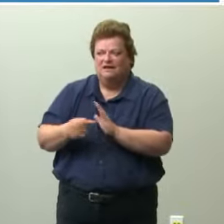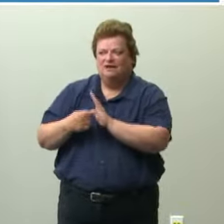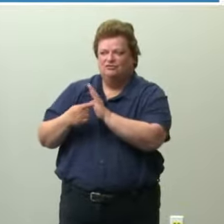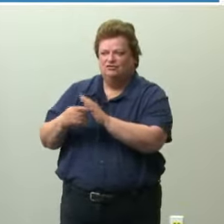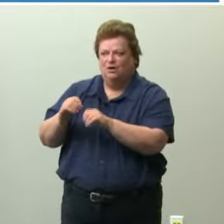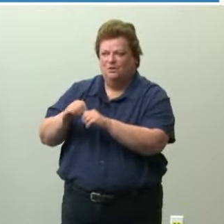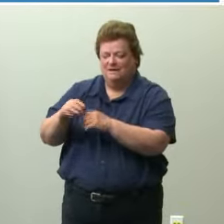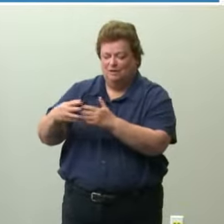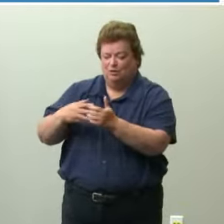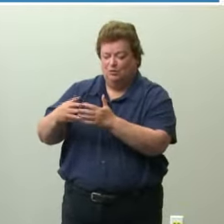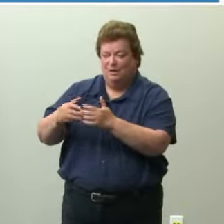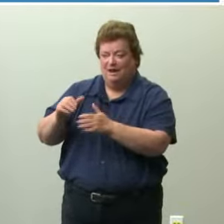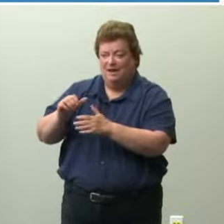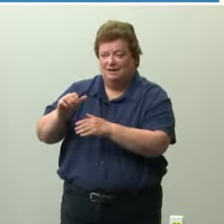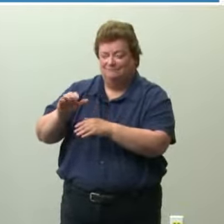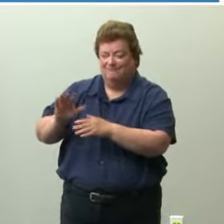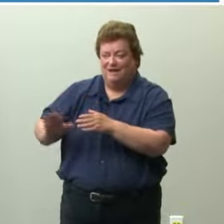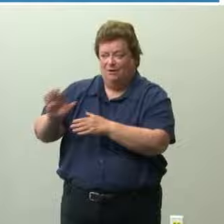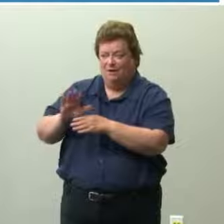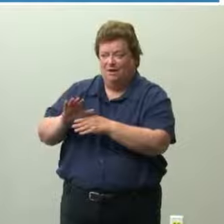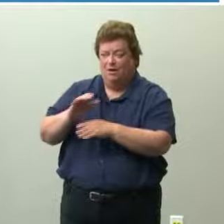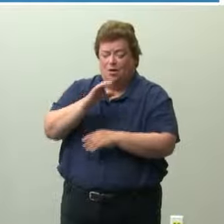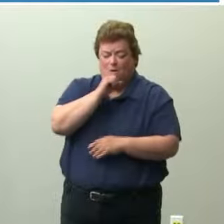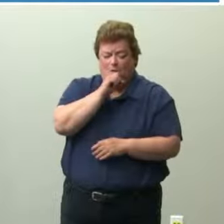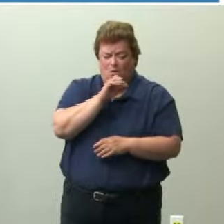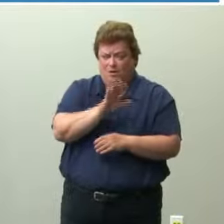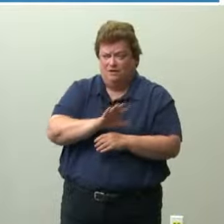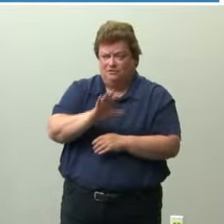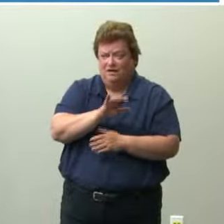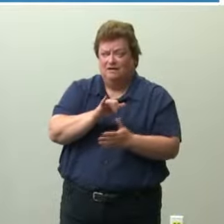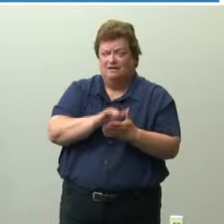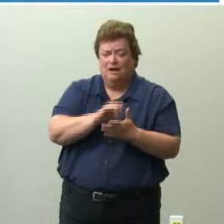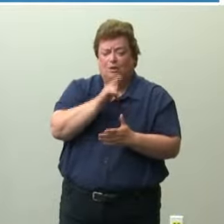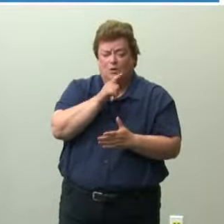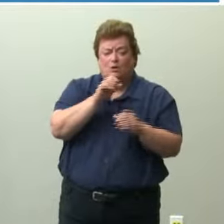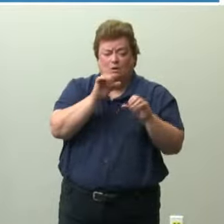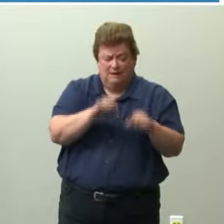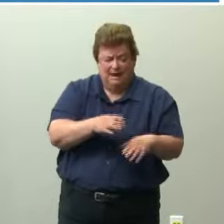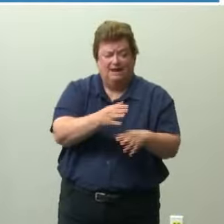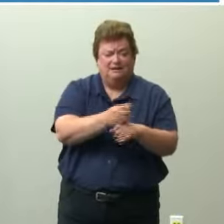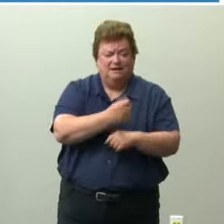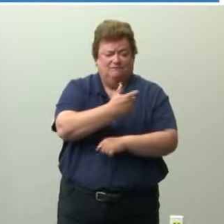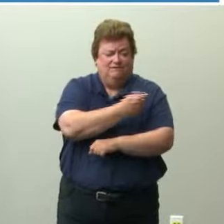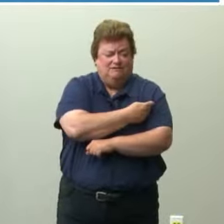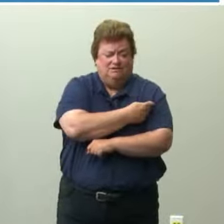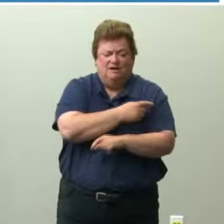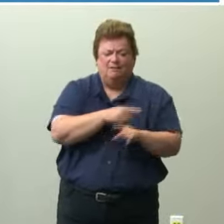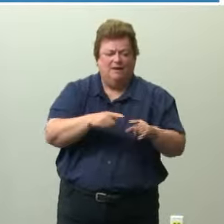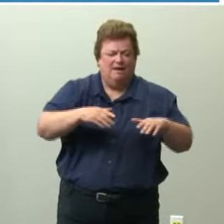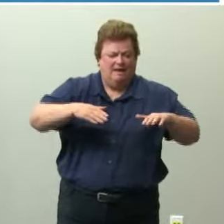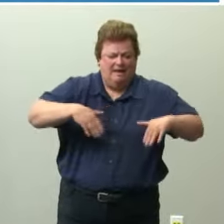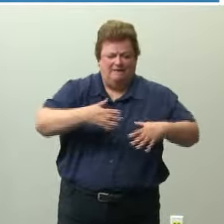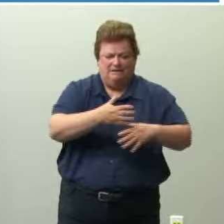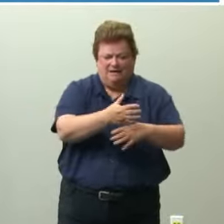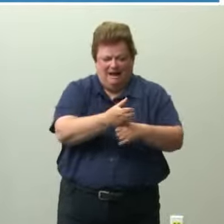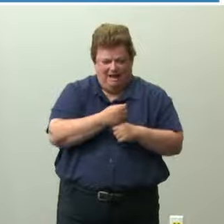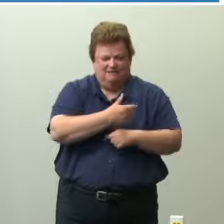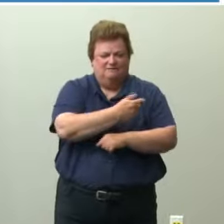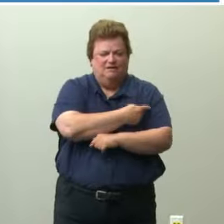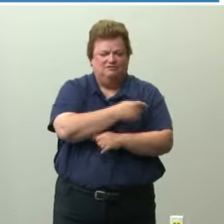area. The orange area reflects others who are eligible for vaccine but haven't yet received it, and